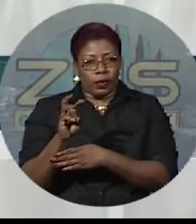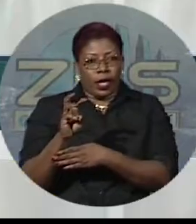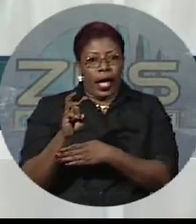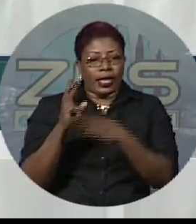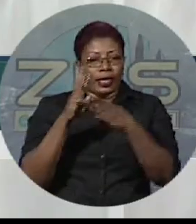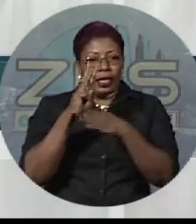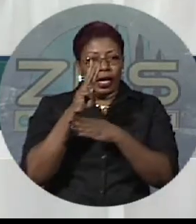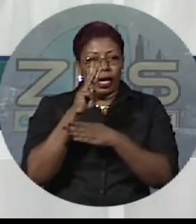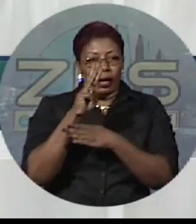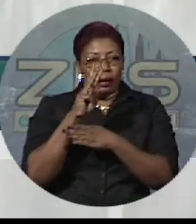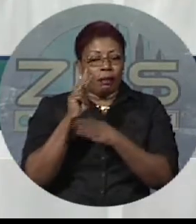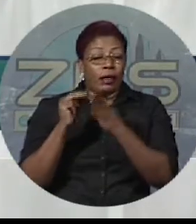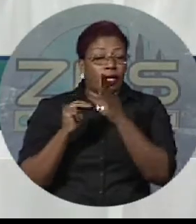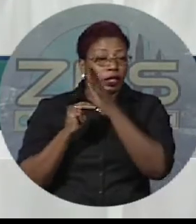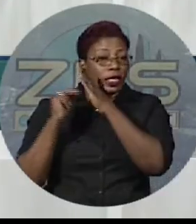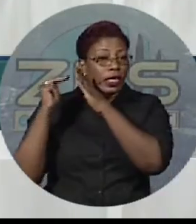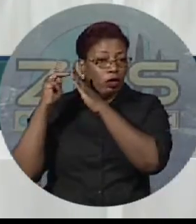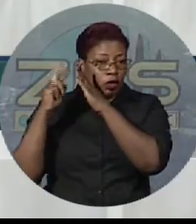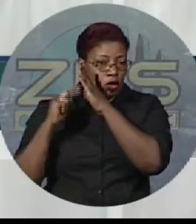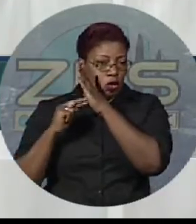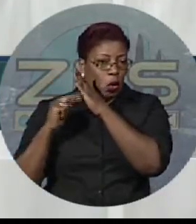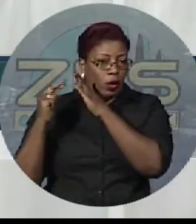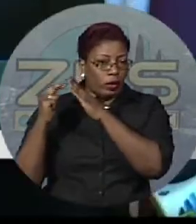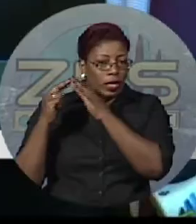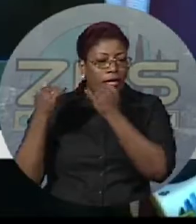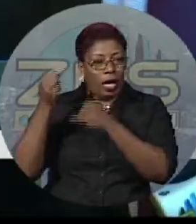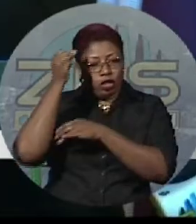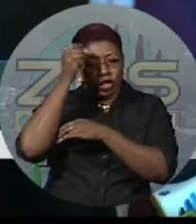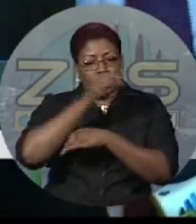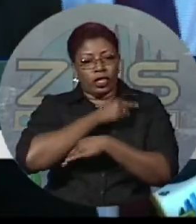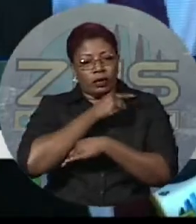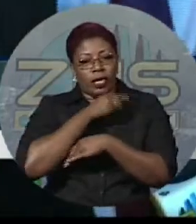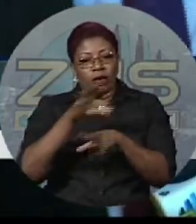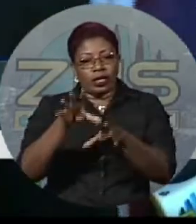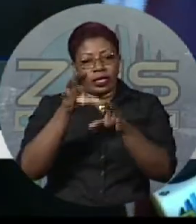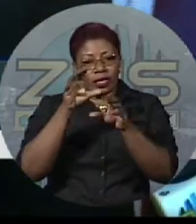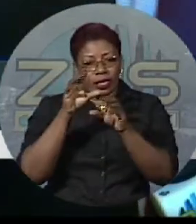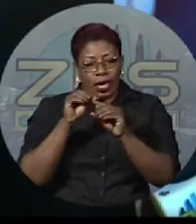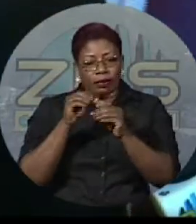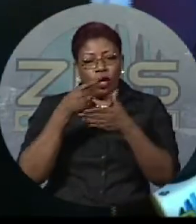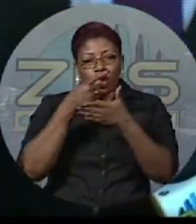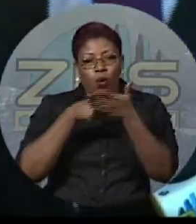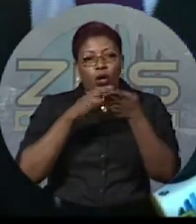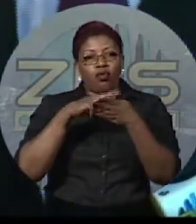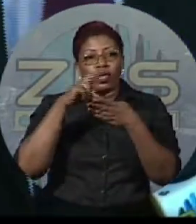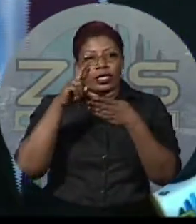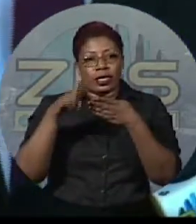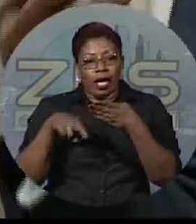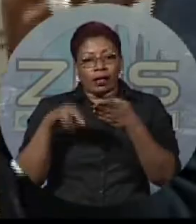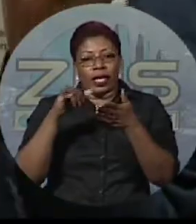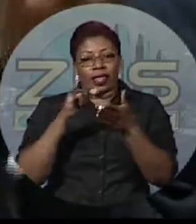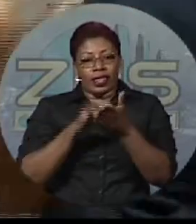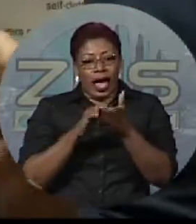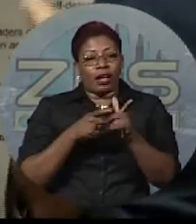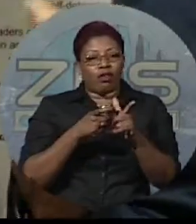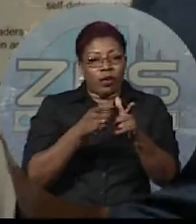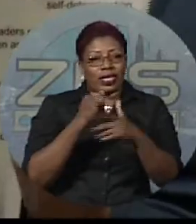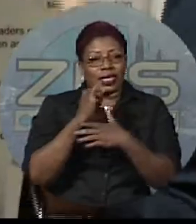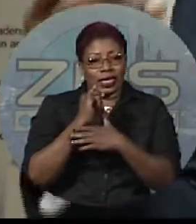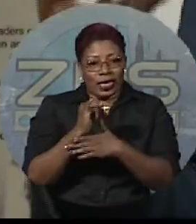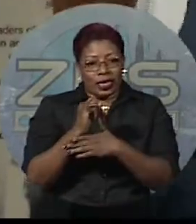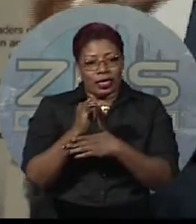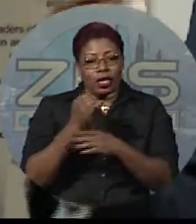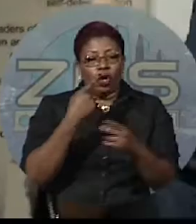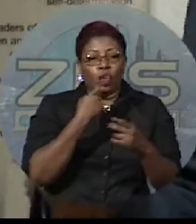Resort. Convention Chairman the Honorable Shane Gibson says the party will accept whatever the outcome of that leadership race is. We have never,